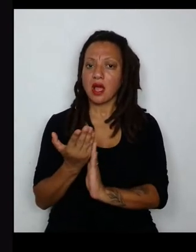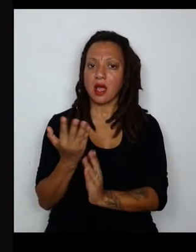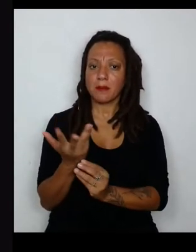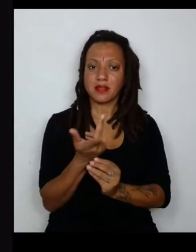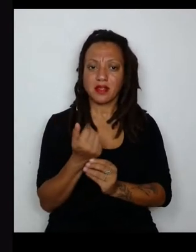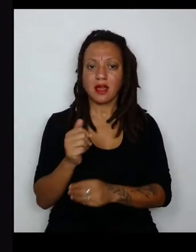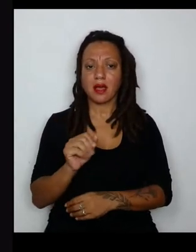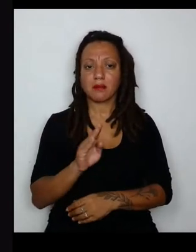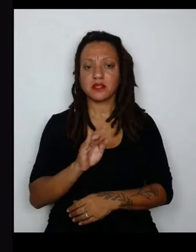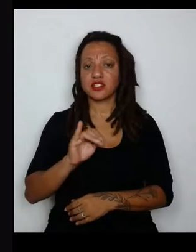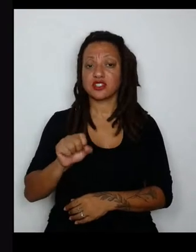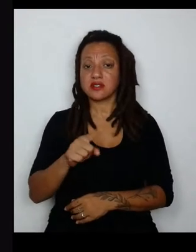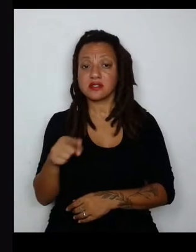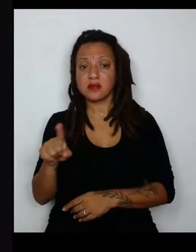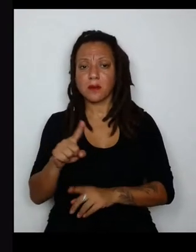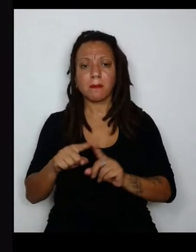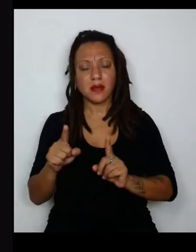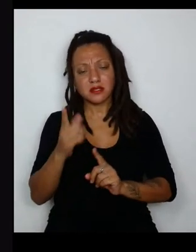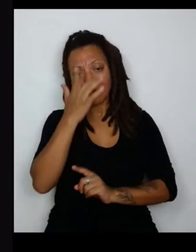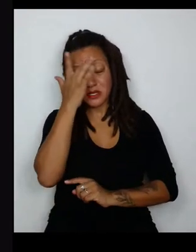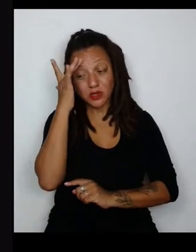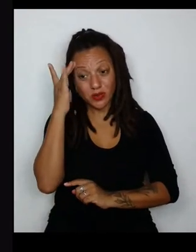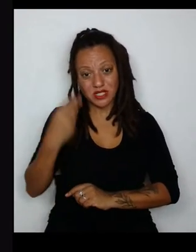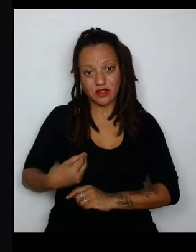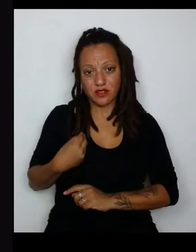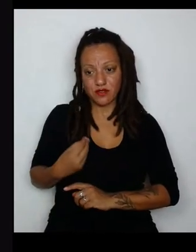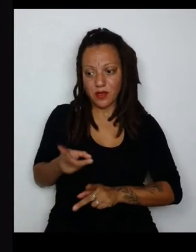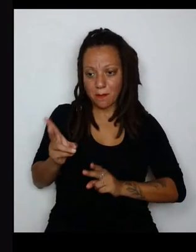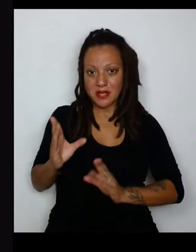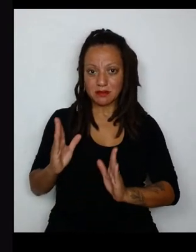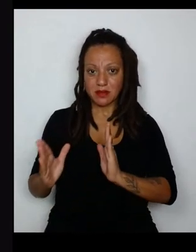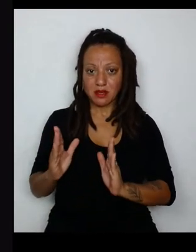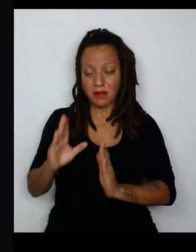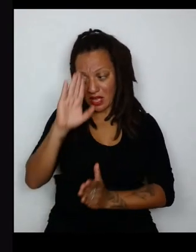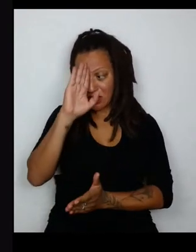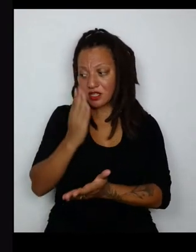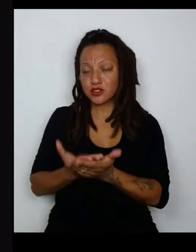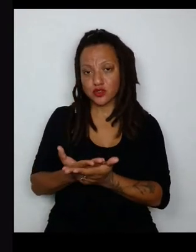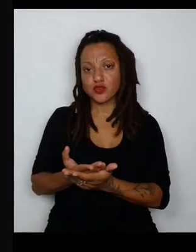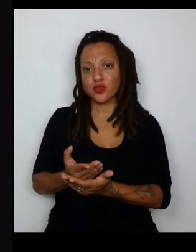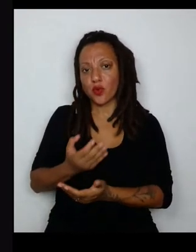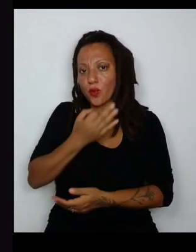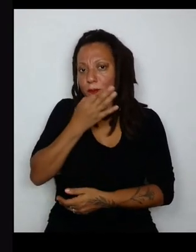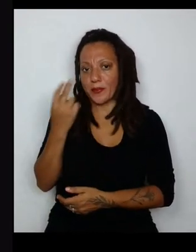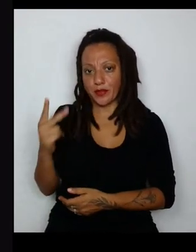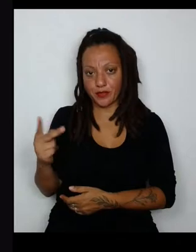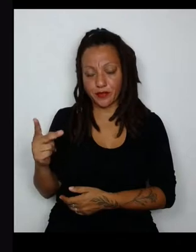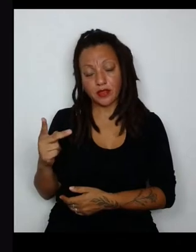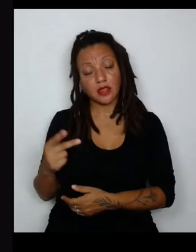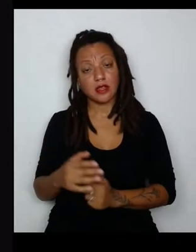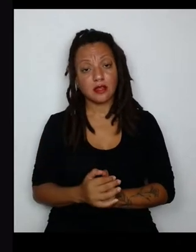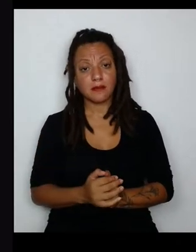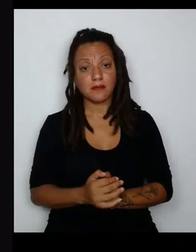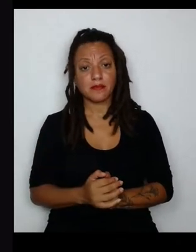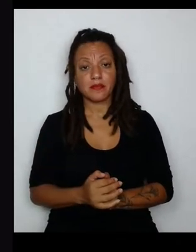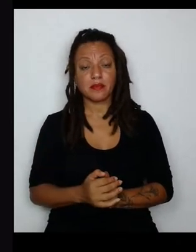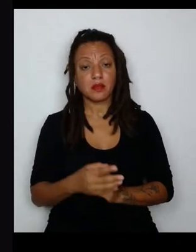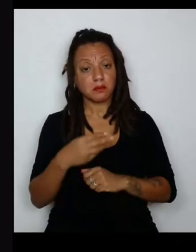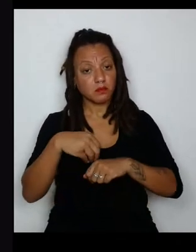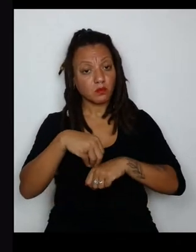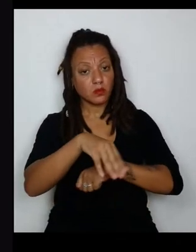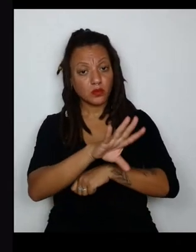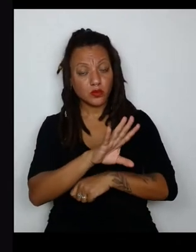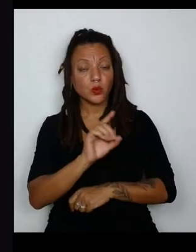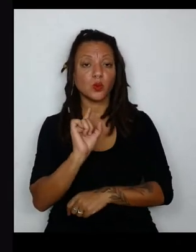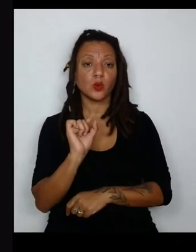word and i would suggest that part of his enduring popular appeal